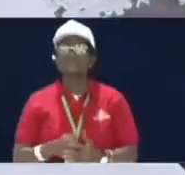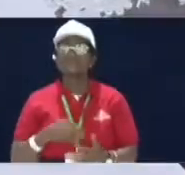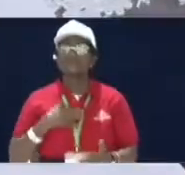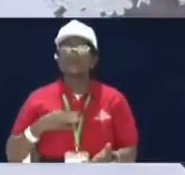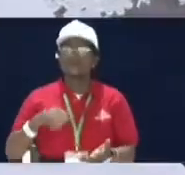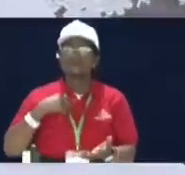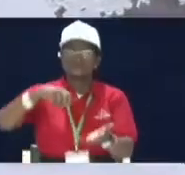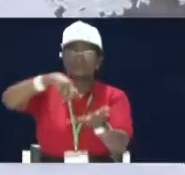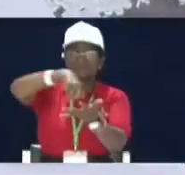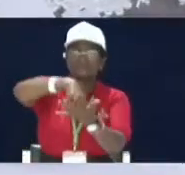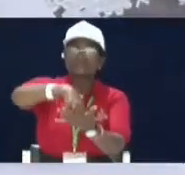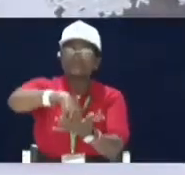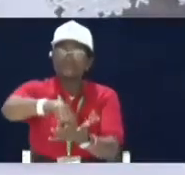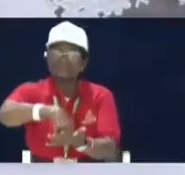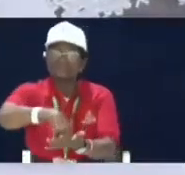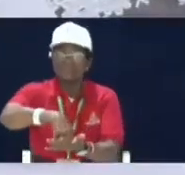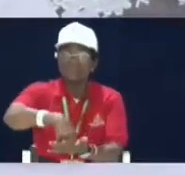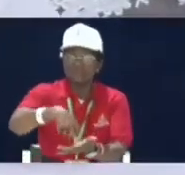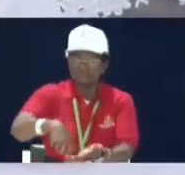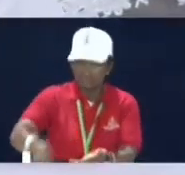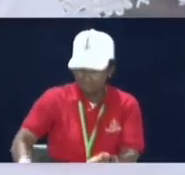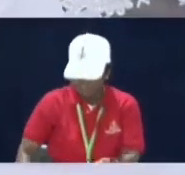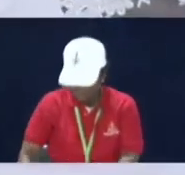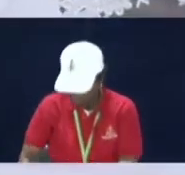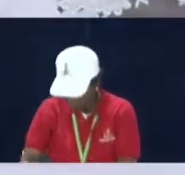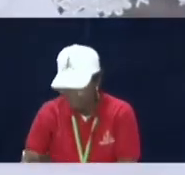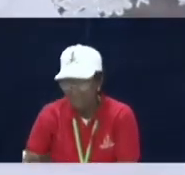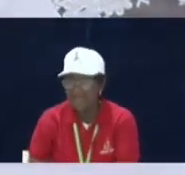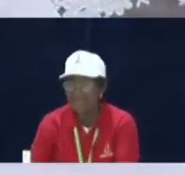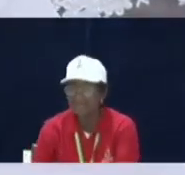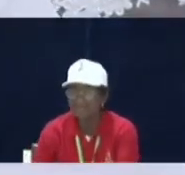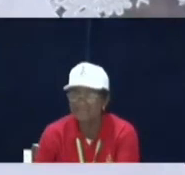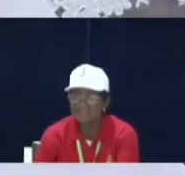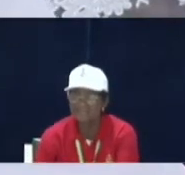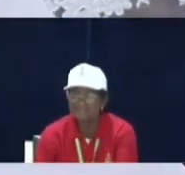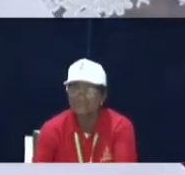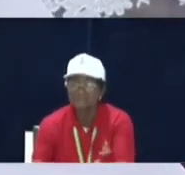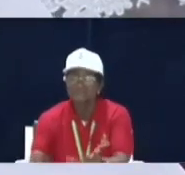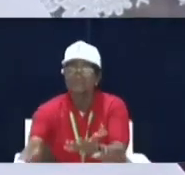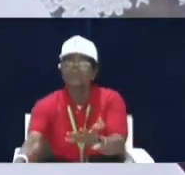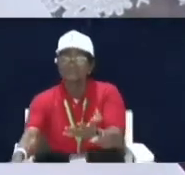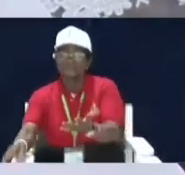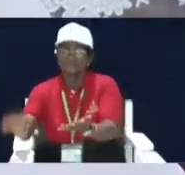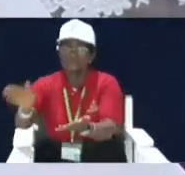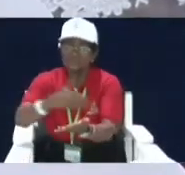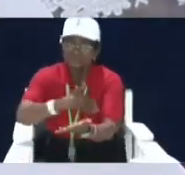I will praise him from everlasting,